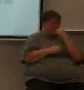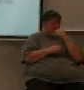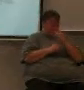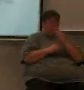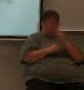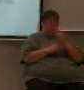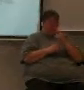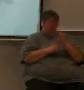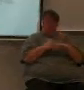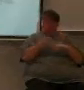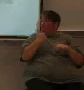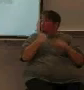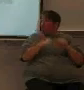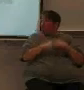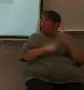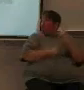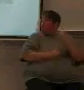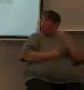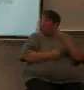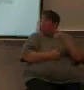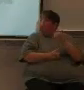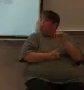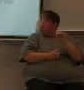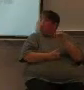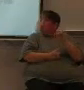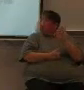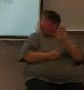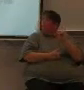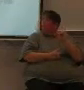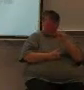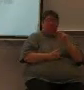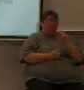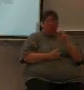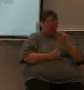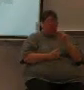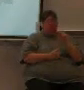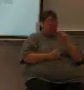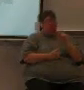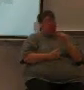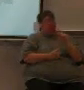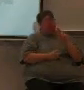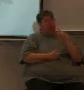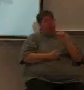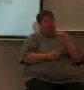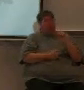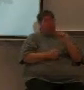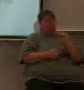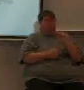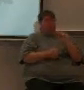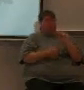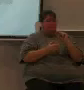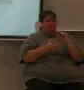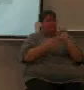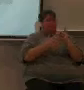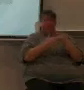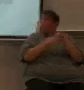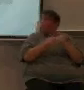bioconcentration. That is how it's concentrated in the organism. Now it moves from the environment into the organism. It's